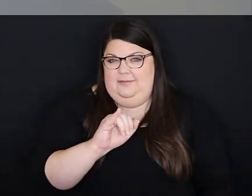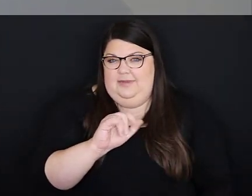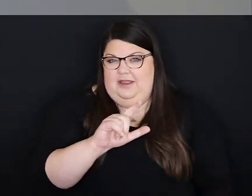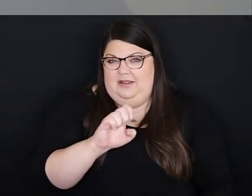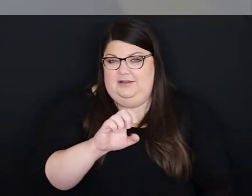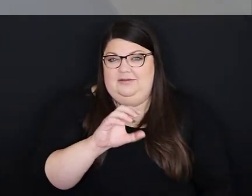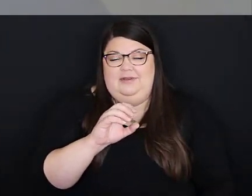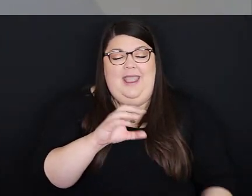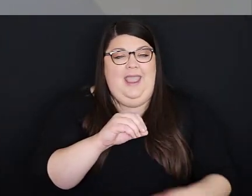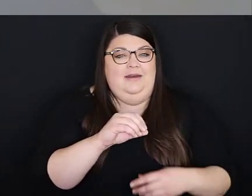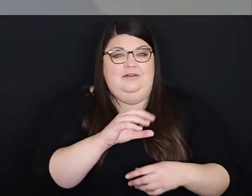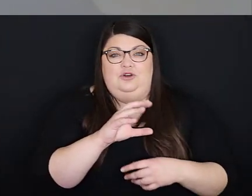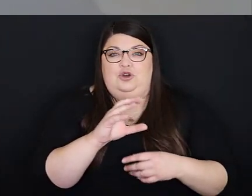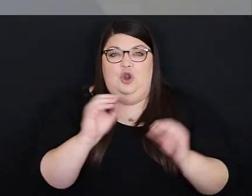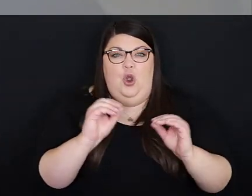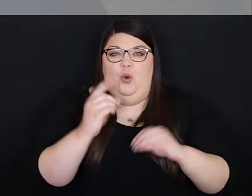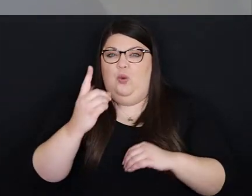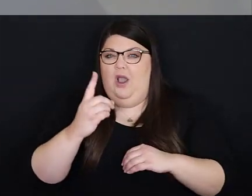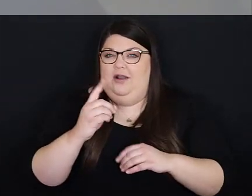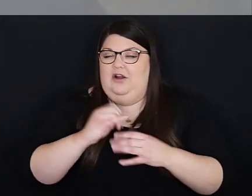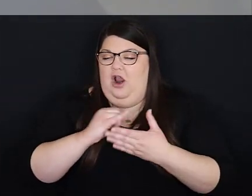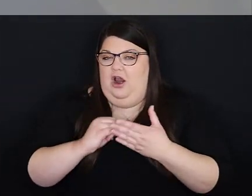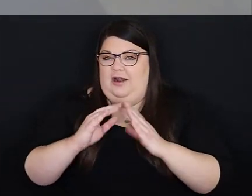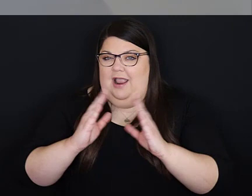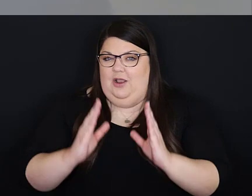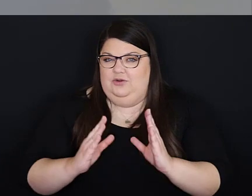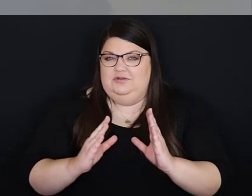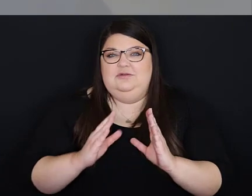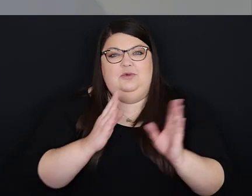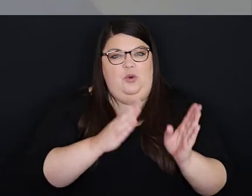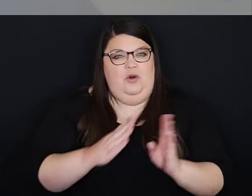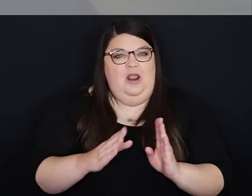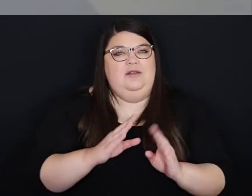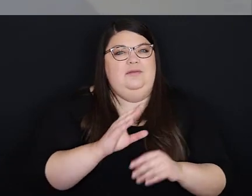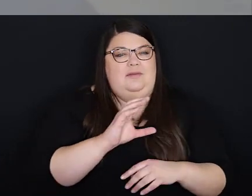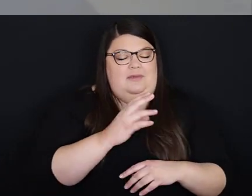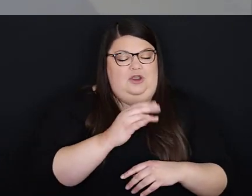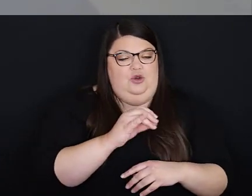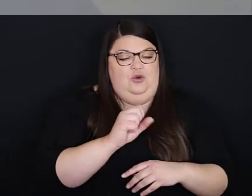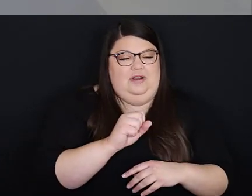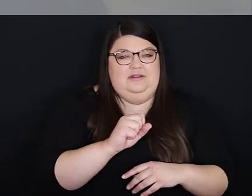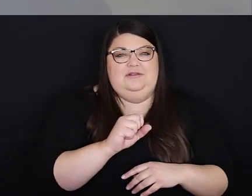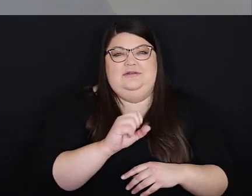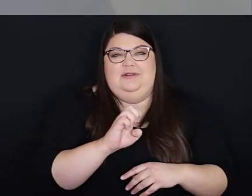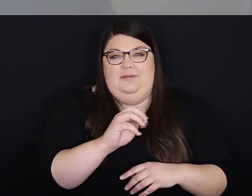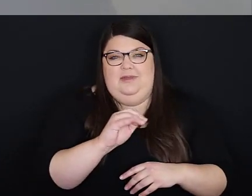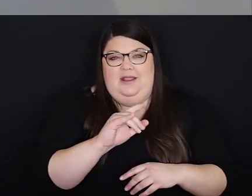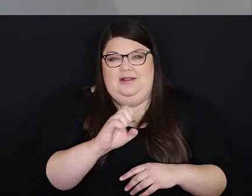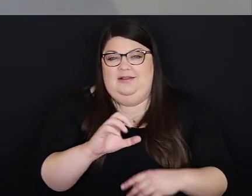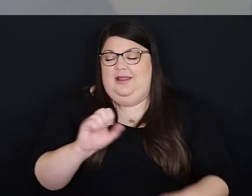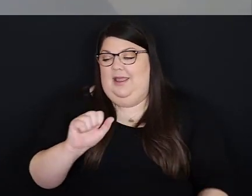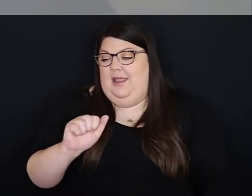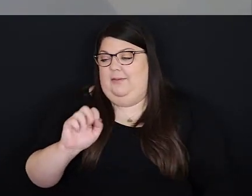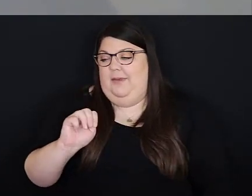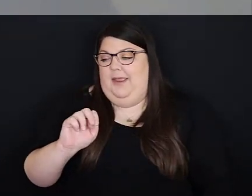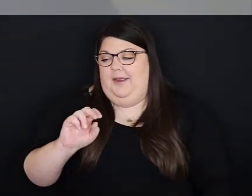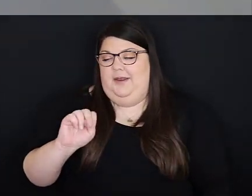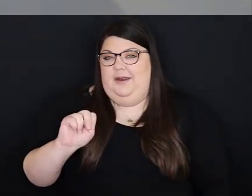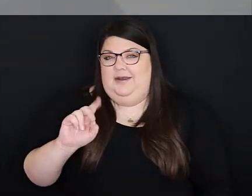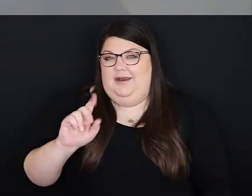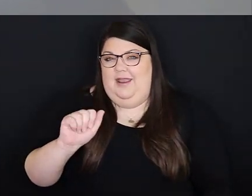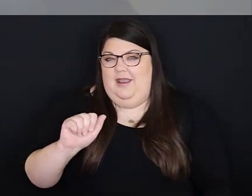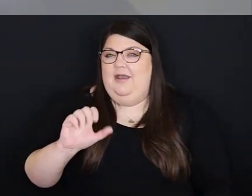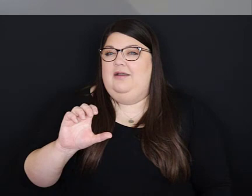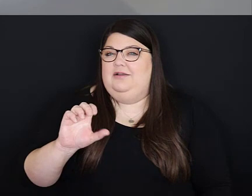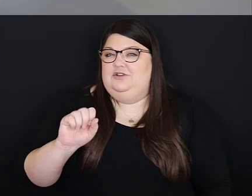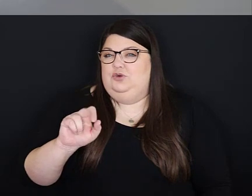House, co-organized by Chris Emile and ICLA Senior Curator Amanda Sroka with Caroline Ellen Liu,